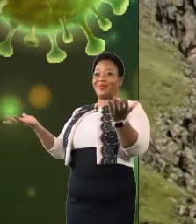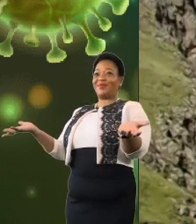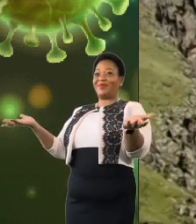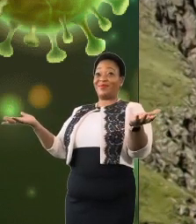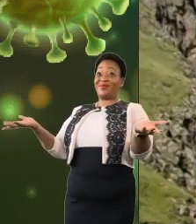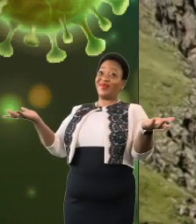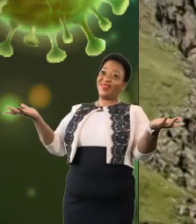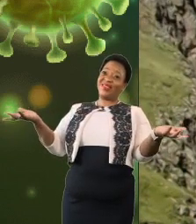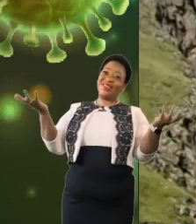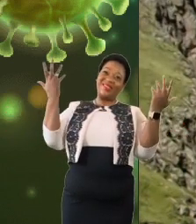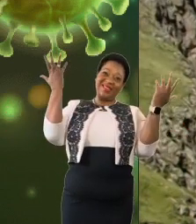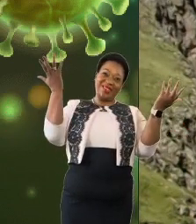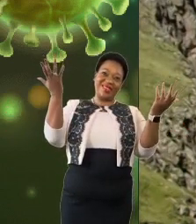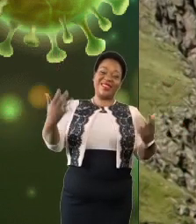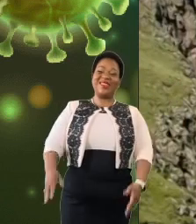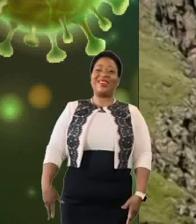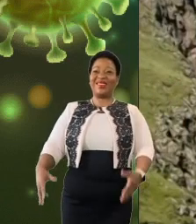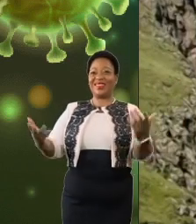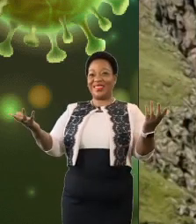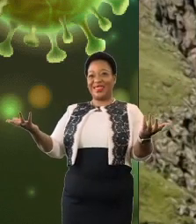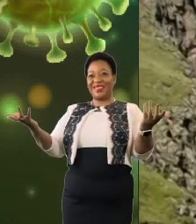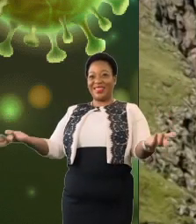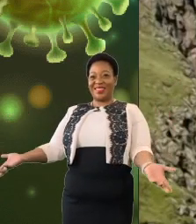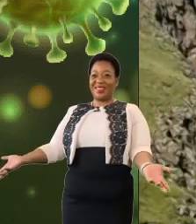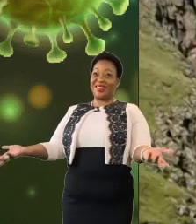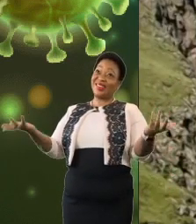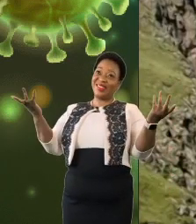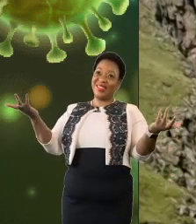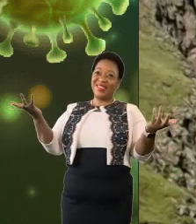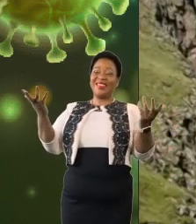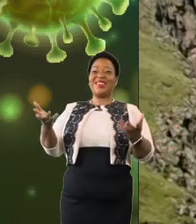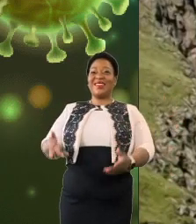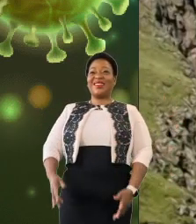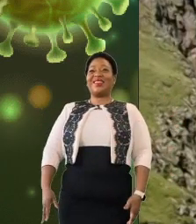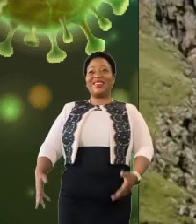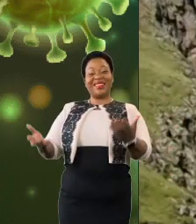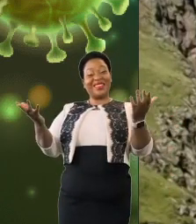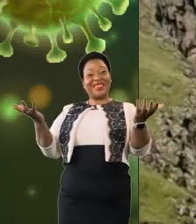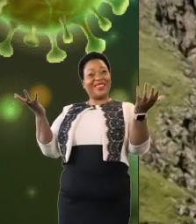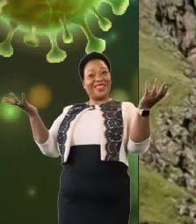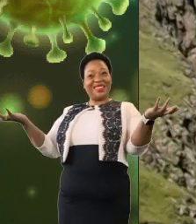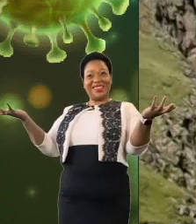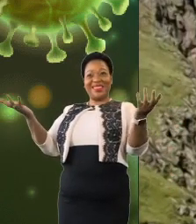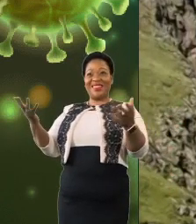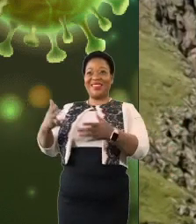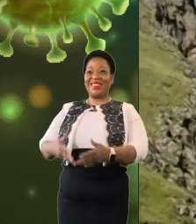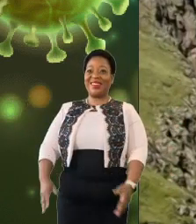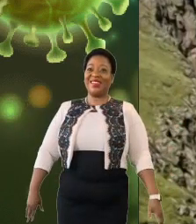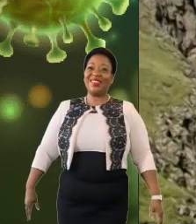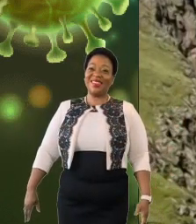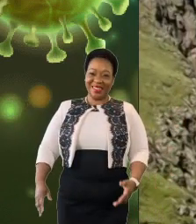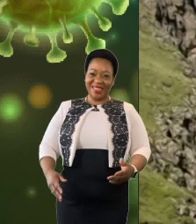We still can't hear you. We can see you speak, but we can't hear you at this side.